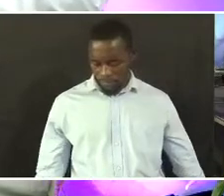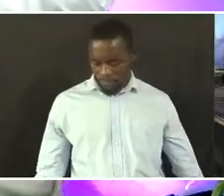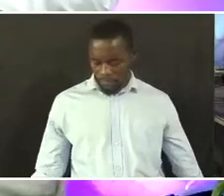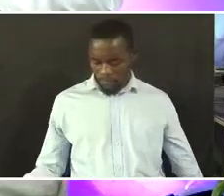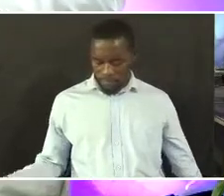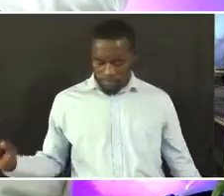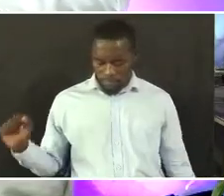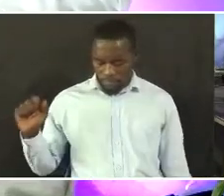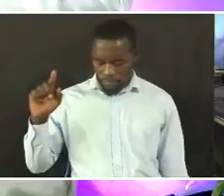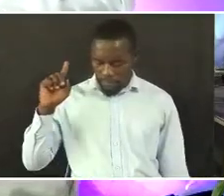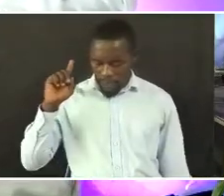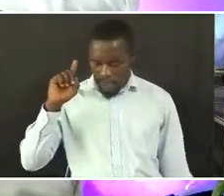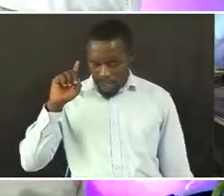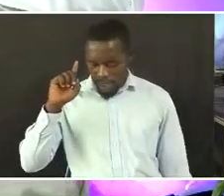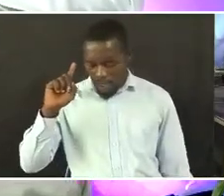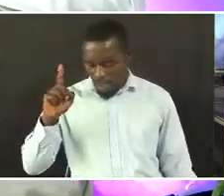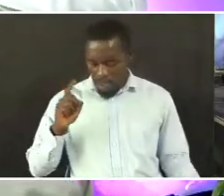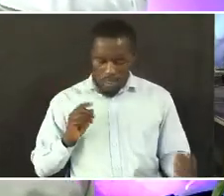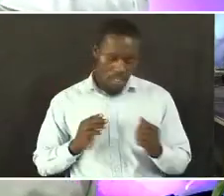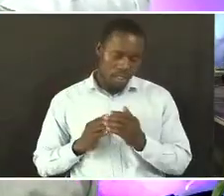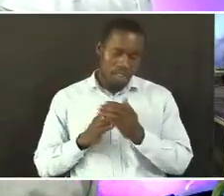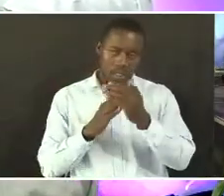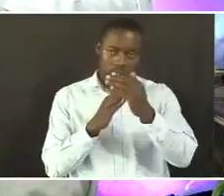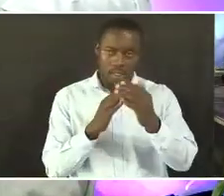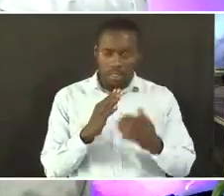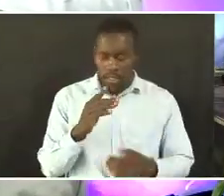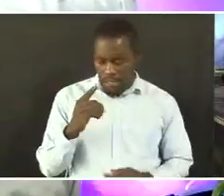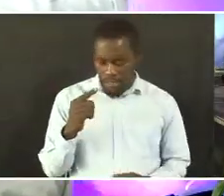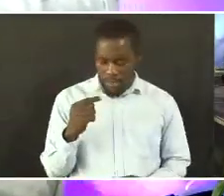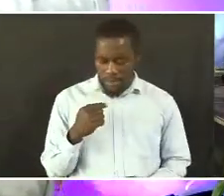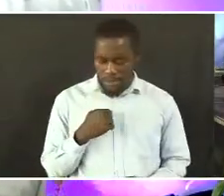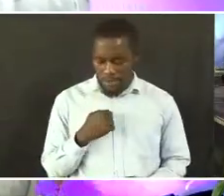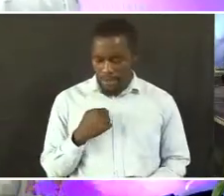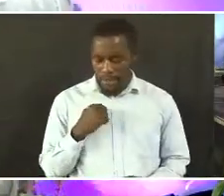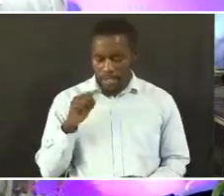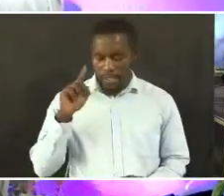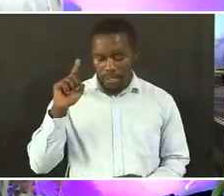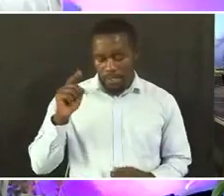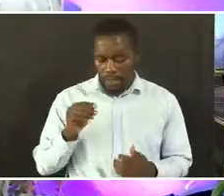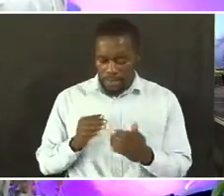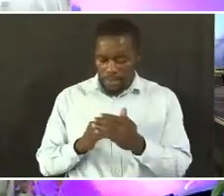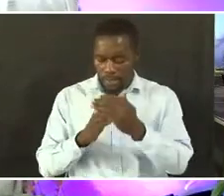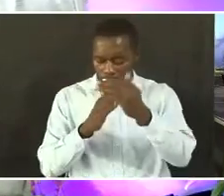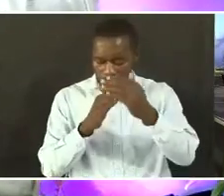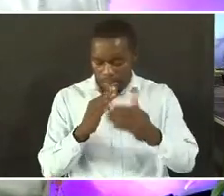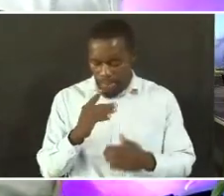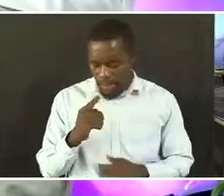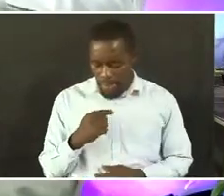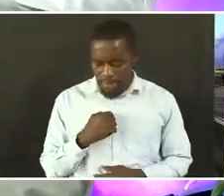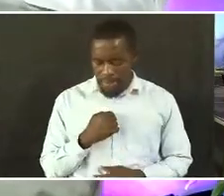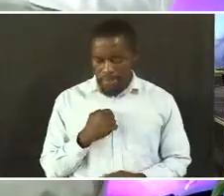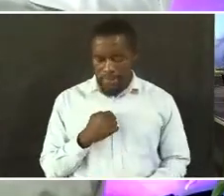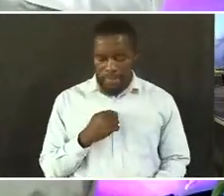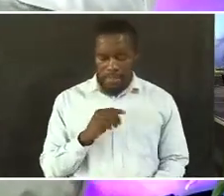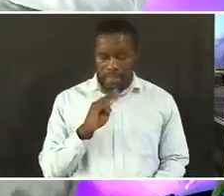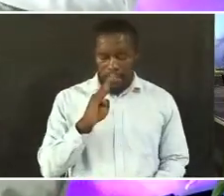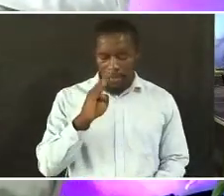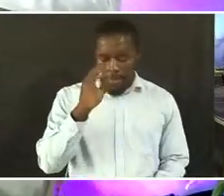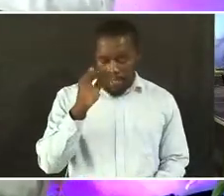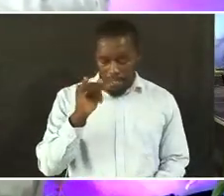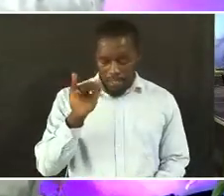leadeth me. He leadeth me. He leadeth